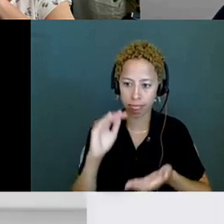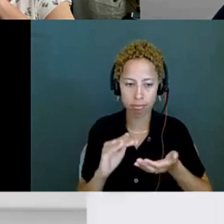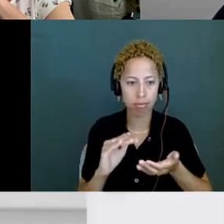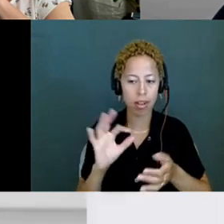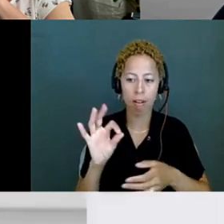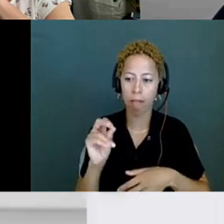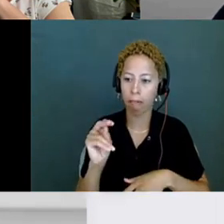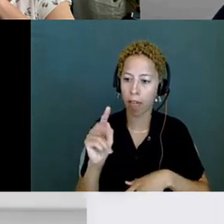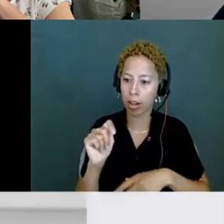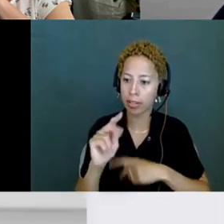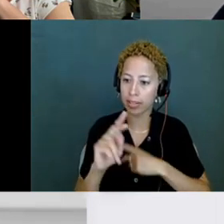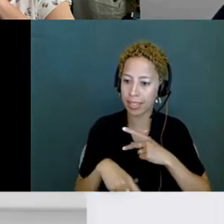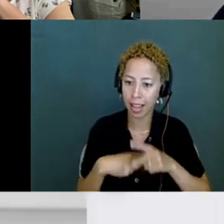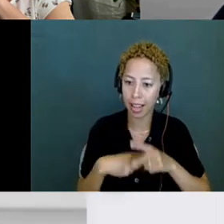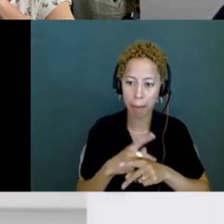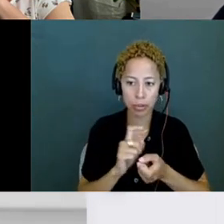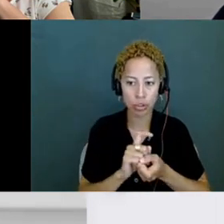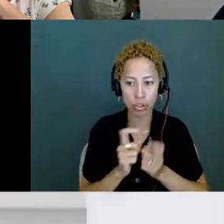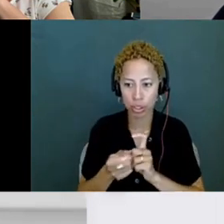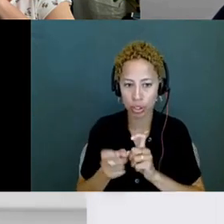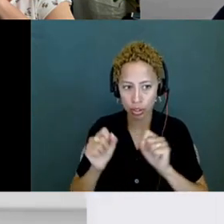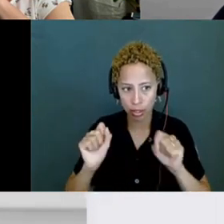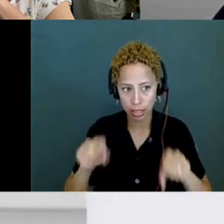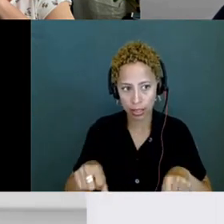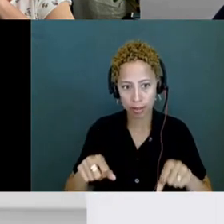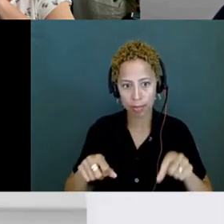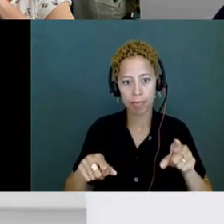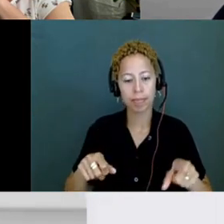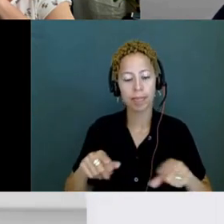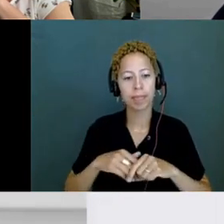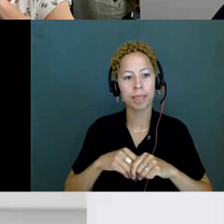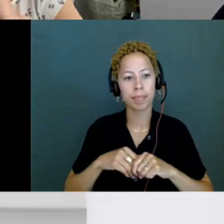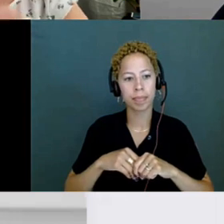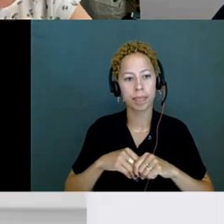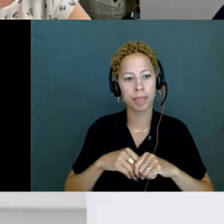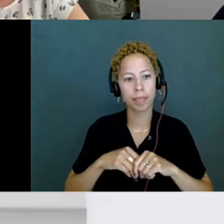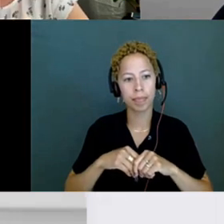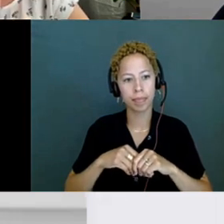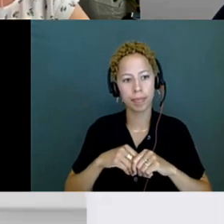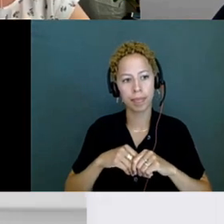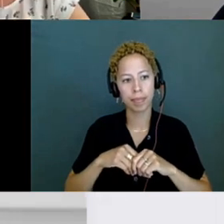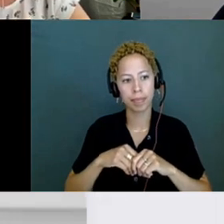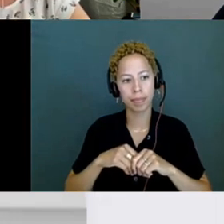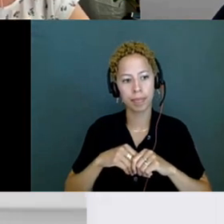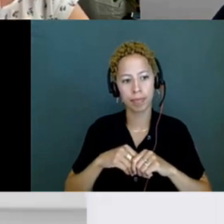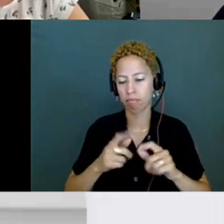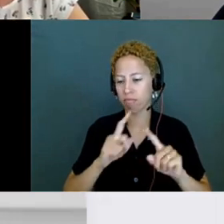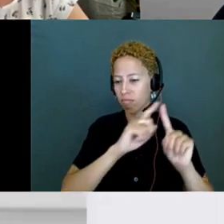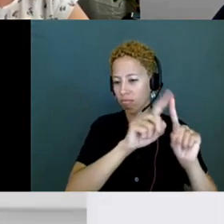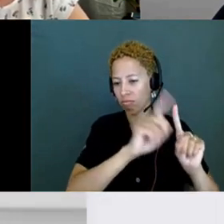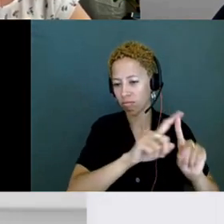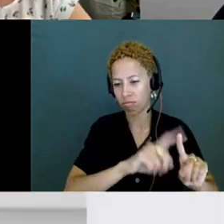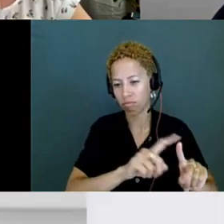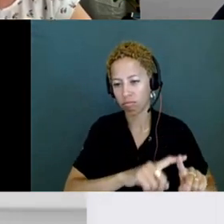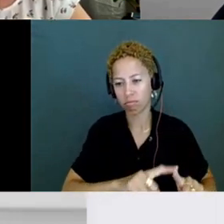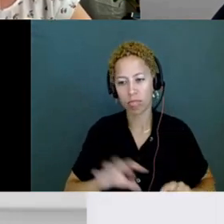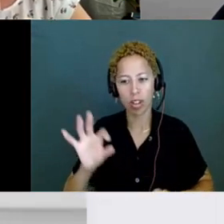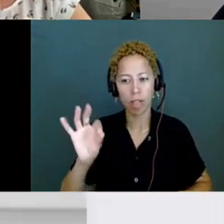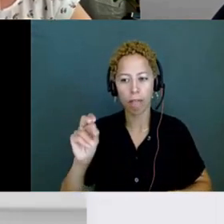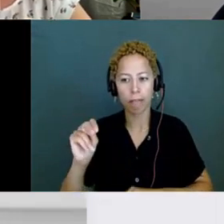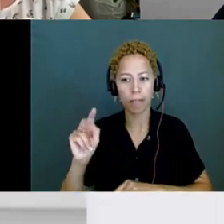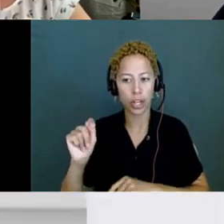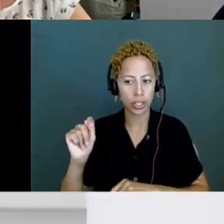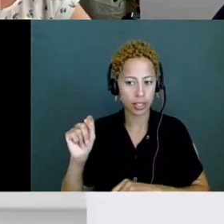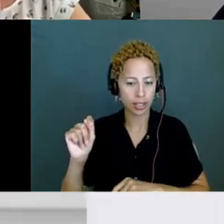font. So up at the, if I say I want this, there's tons and tons of